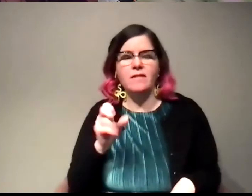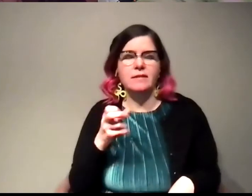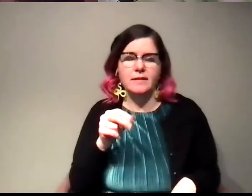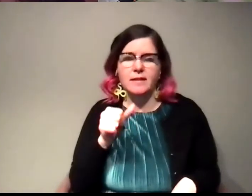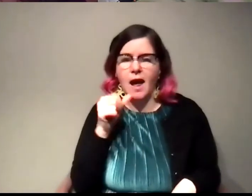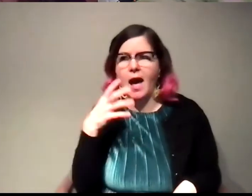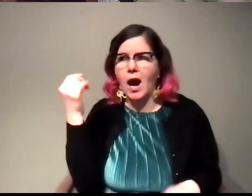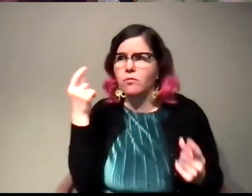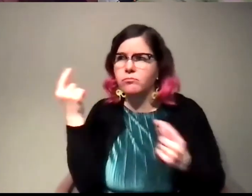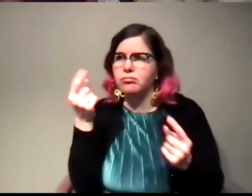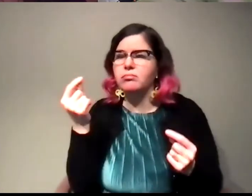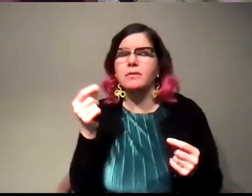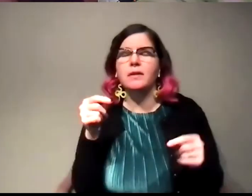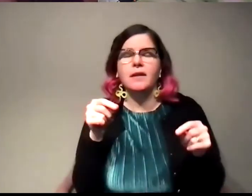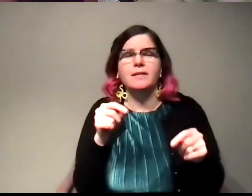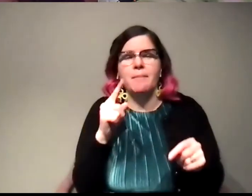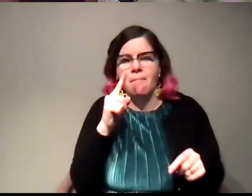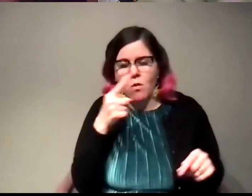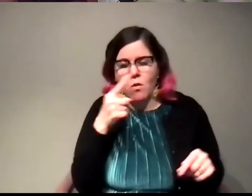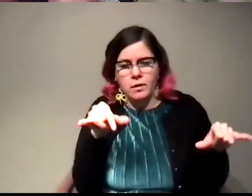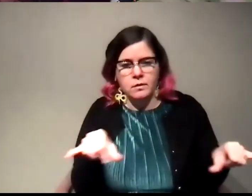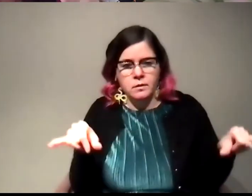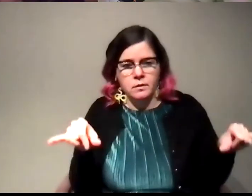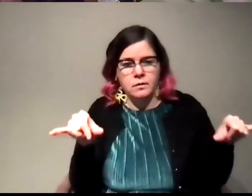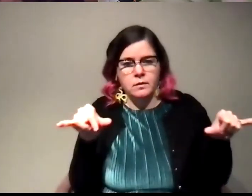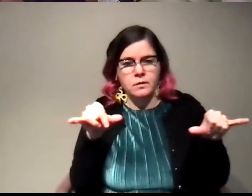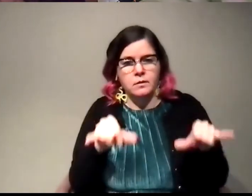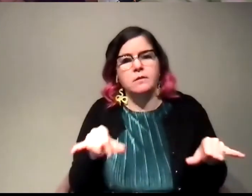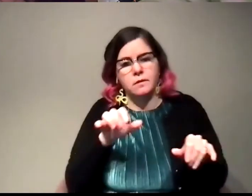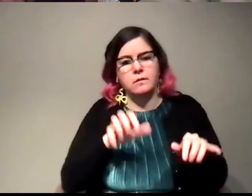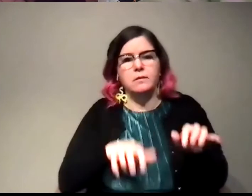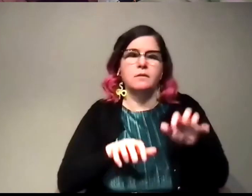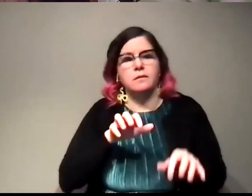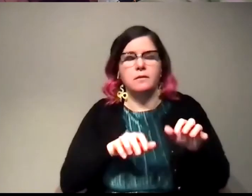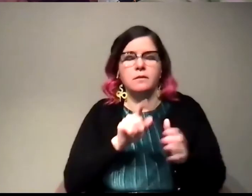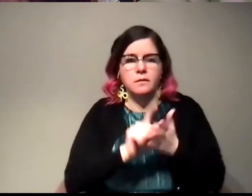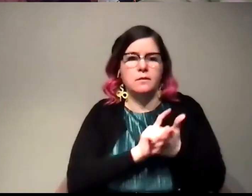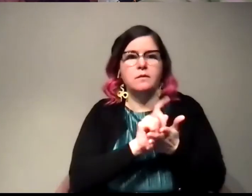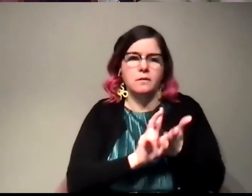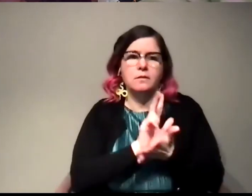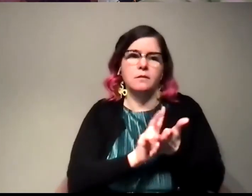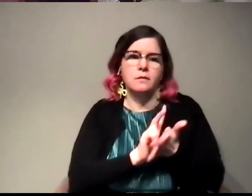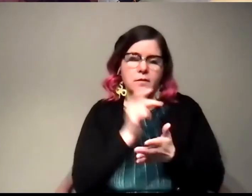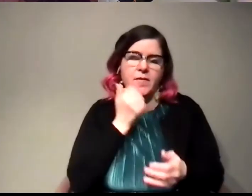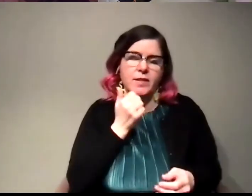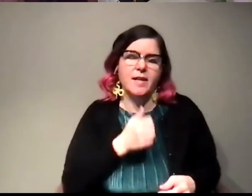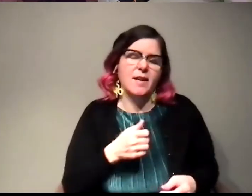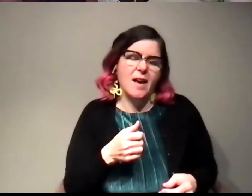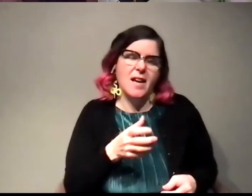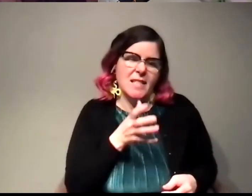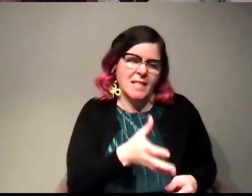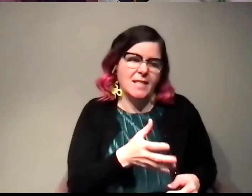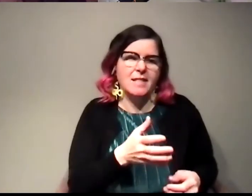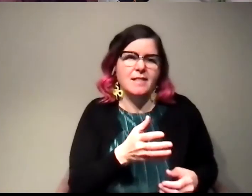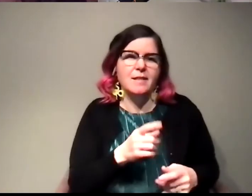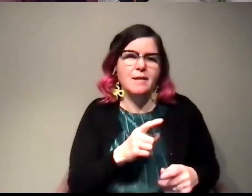field, it can get a little tedious to be stuck in the lab, you know, just tick-tock on your computer for hours a day. So that's probably my least favorite part, but there's still plenty of